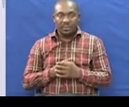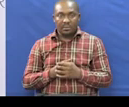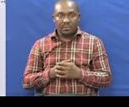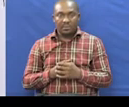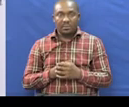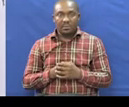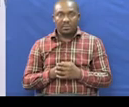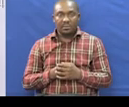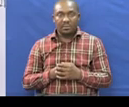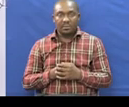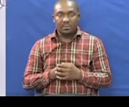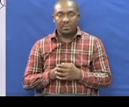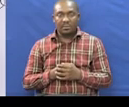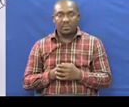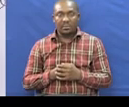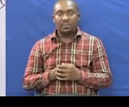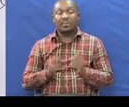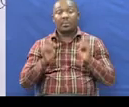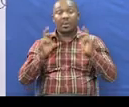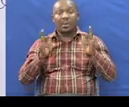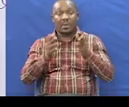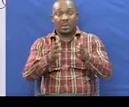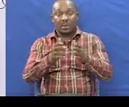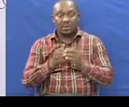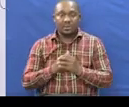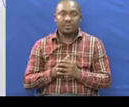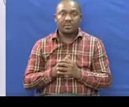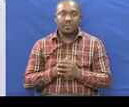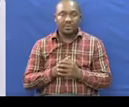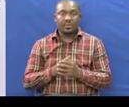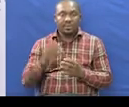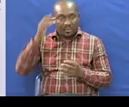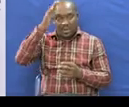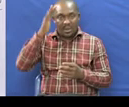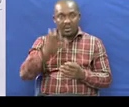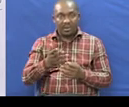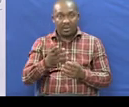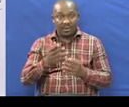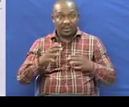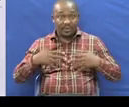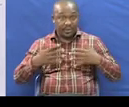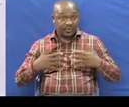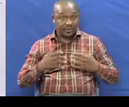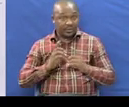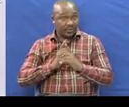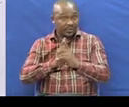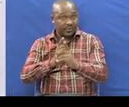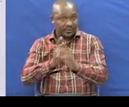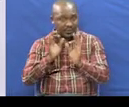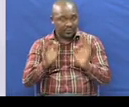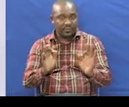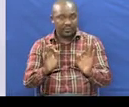element. And question number 2 is, explain the fact that all